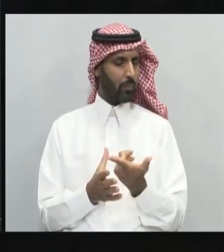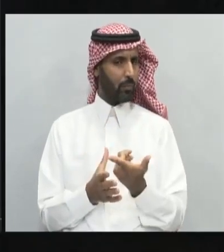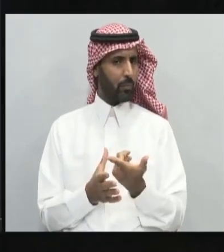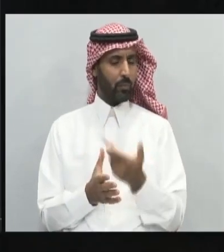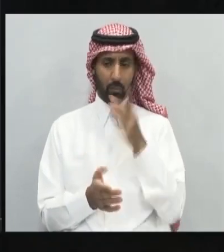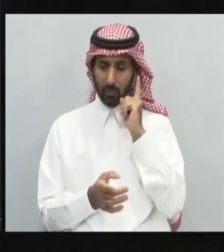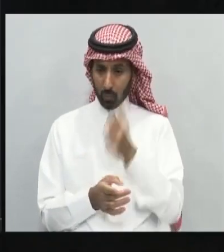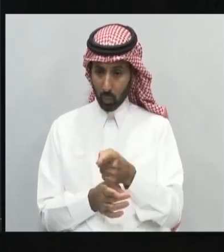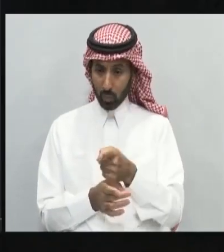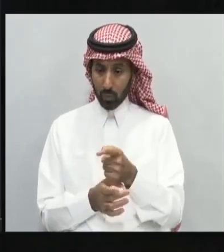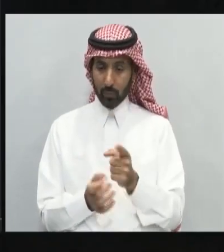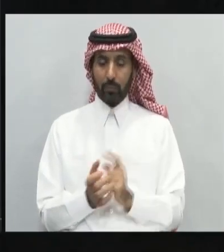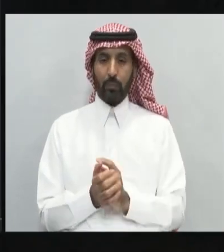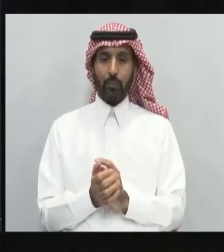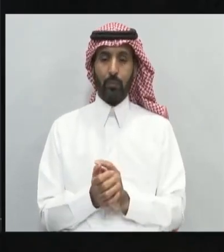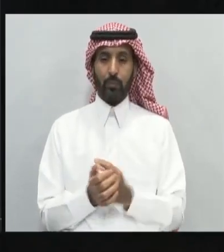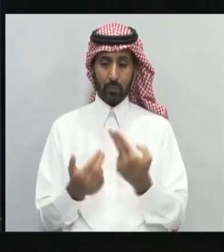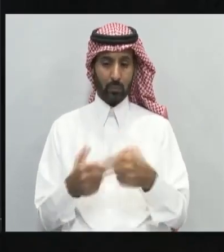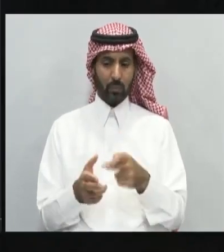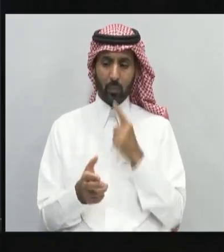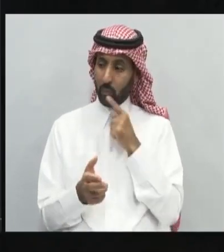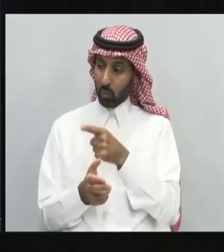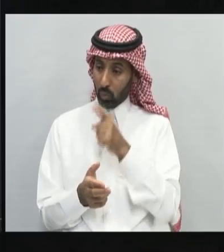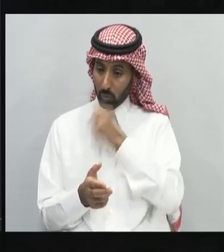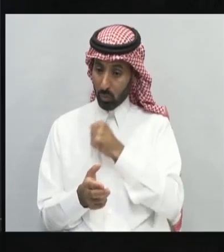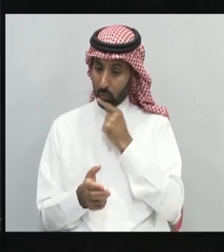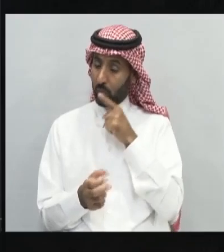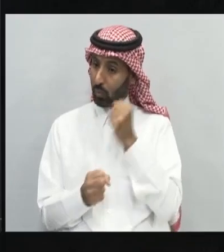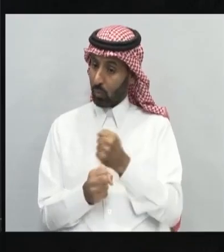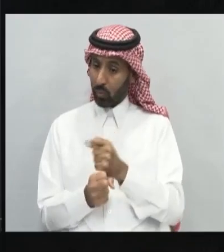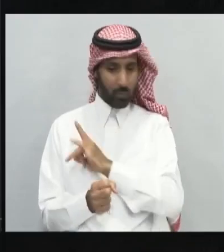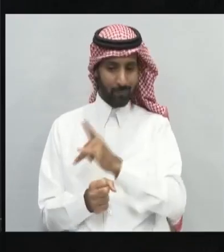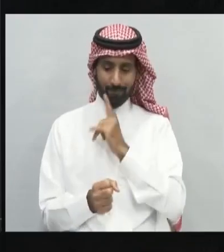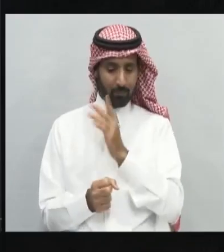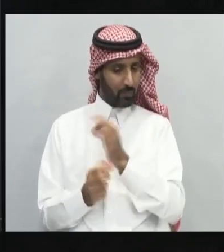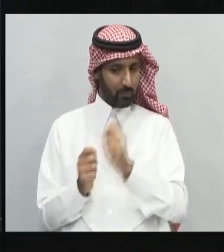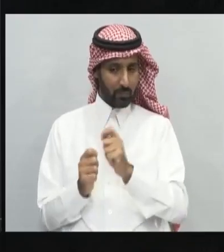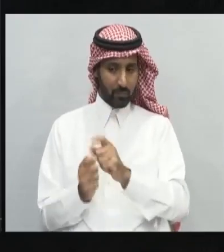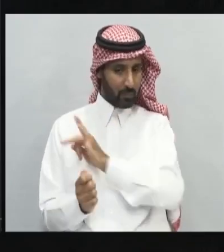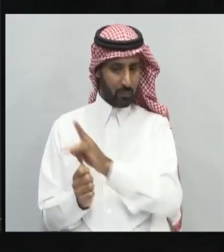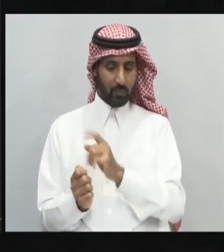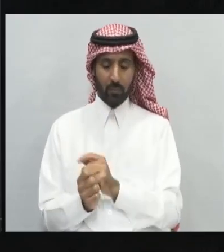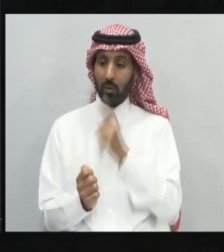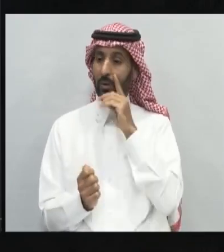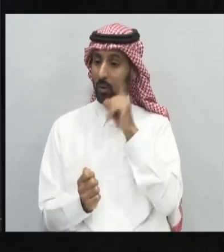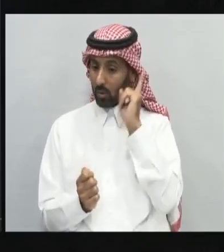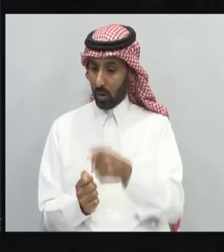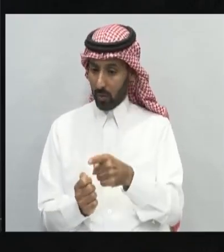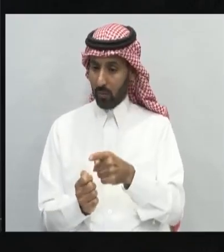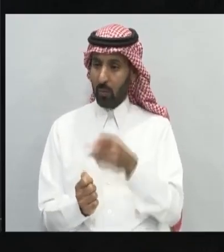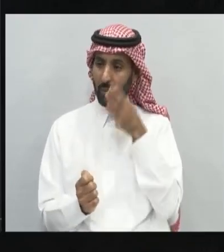lesson, you're now going to start with you should do. It's not an advice. It is actually